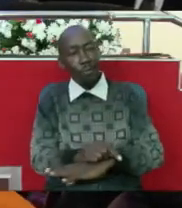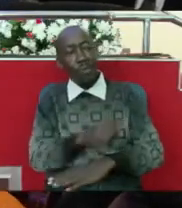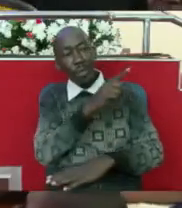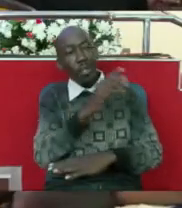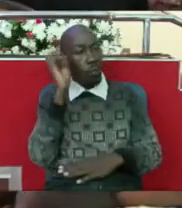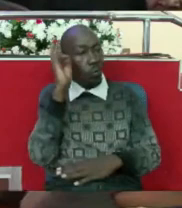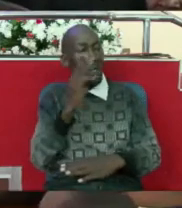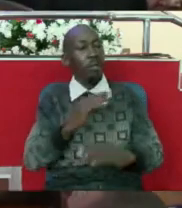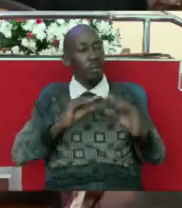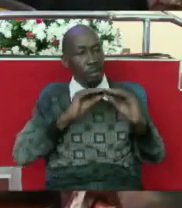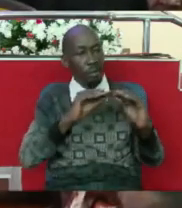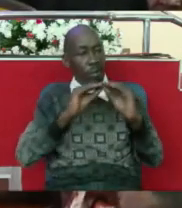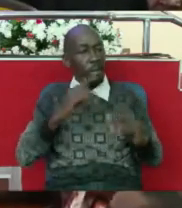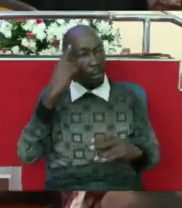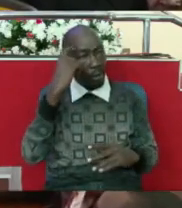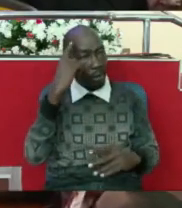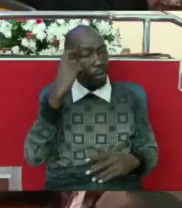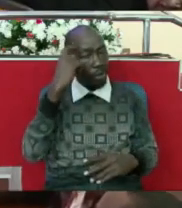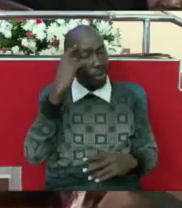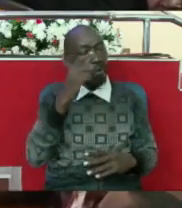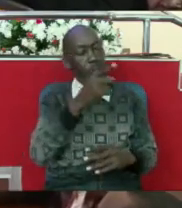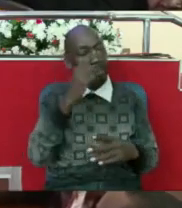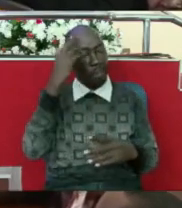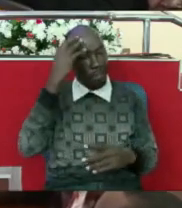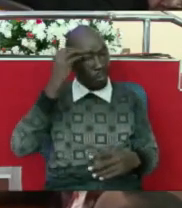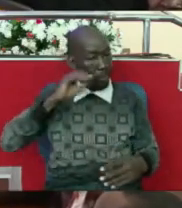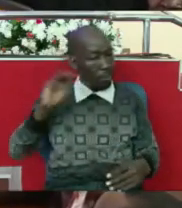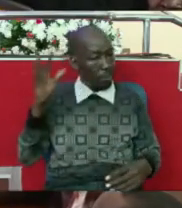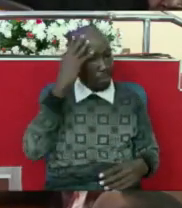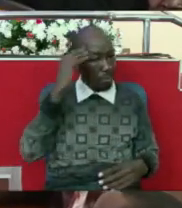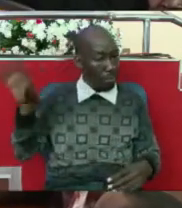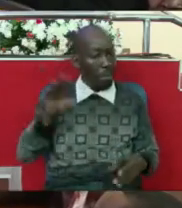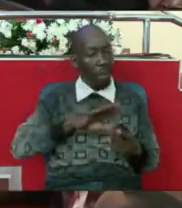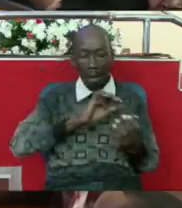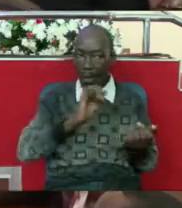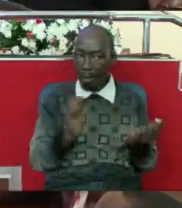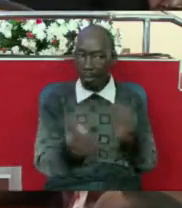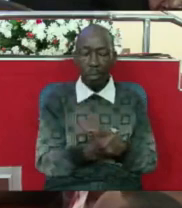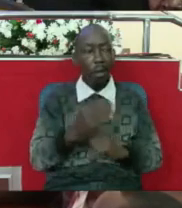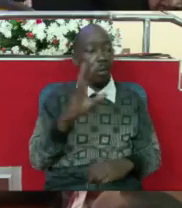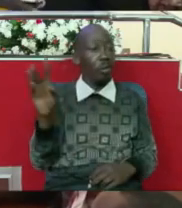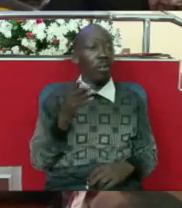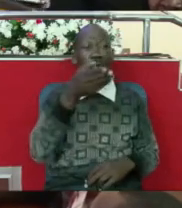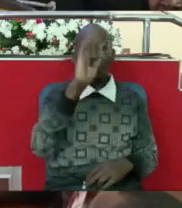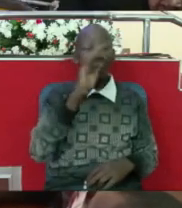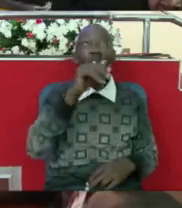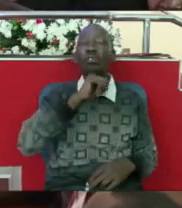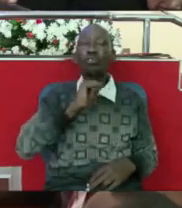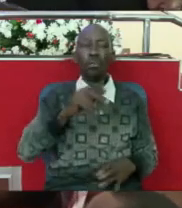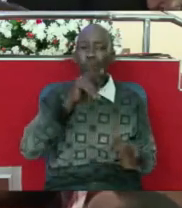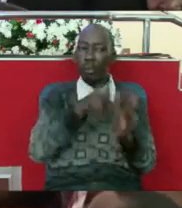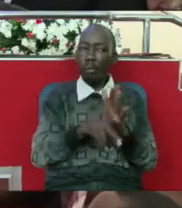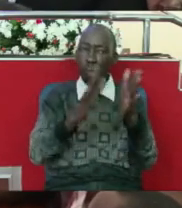that stinking thinking out. Na nitaweza kuondoa ile mafikra, ile akili. Because God is not a killer. Sababu Mungu